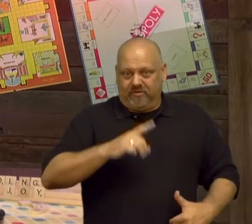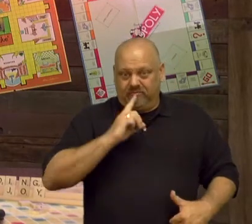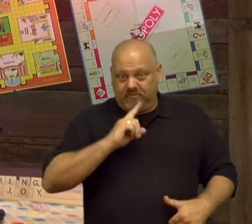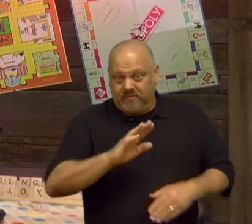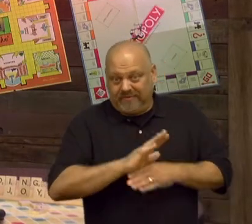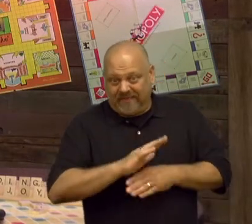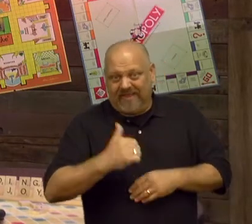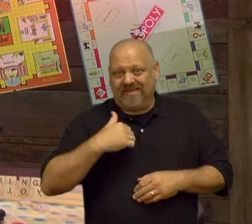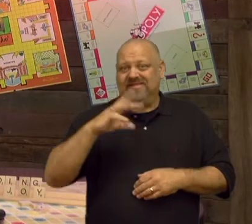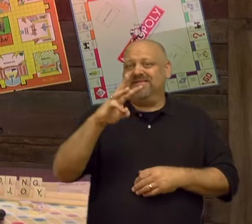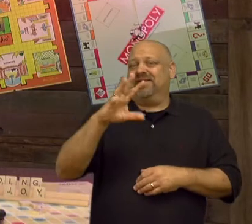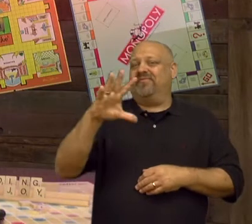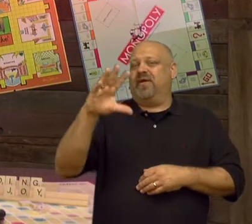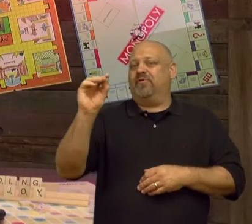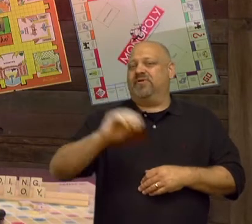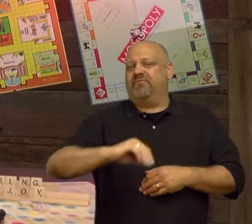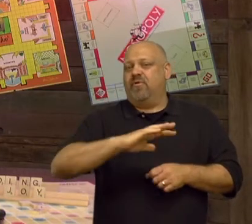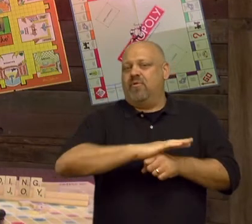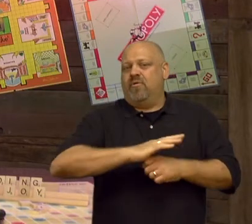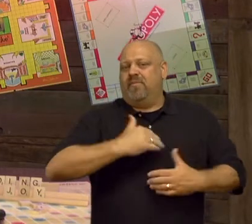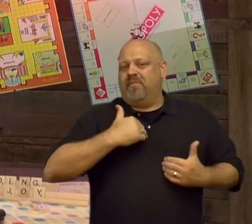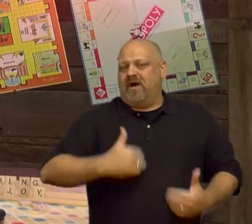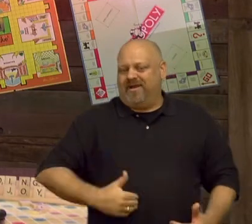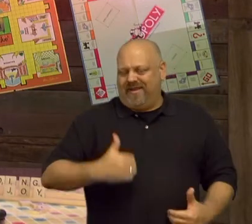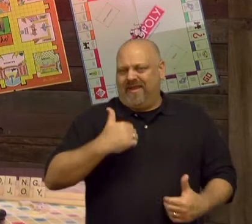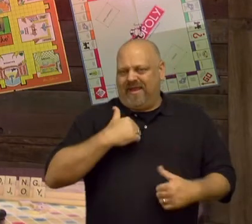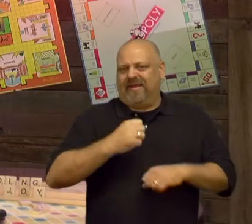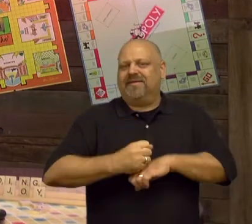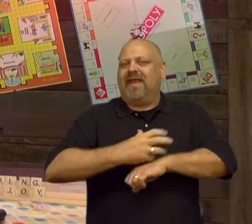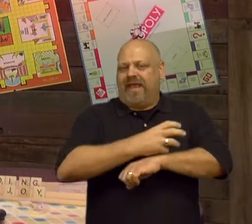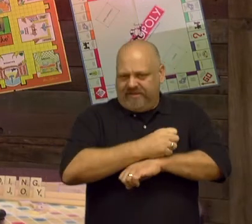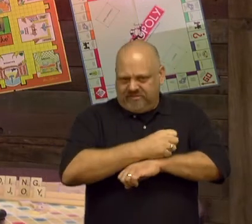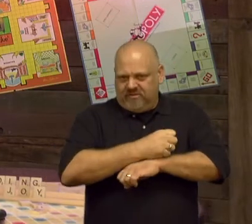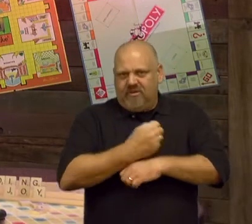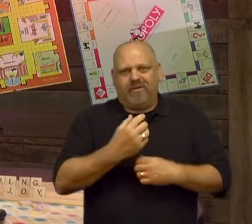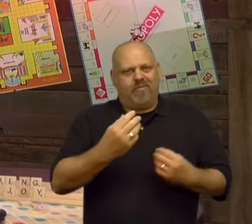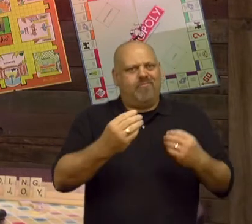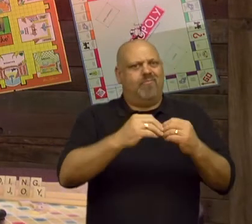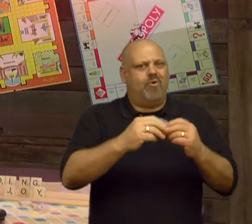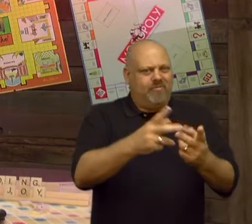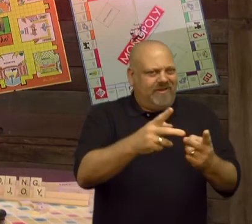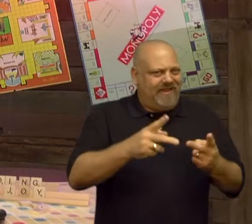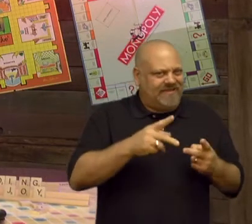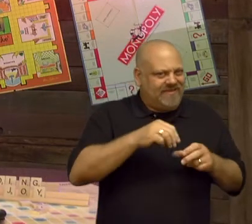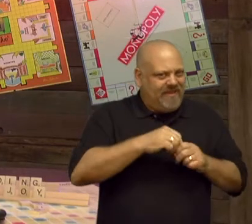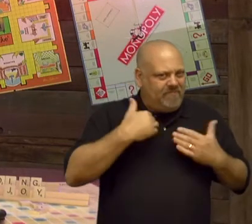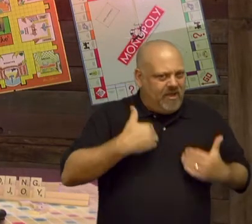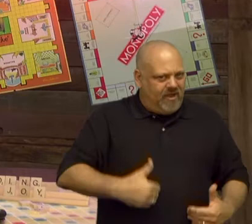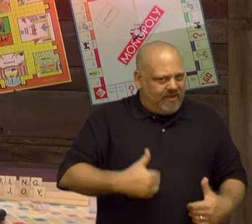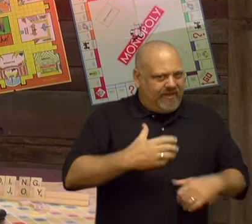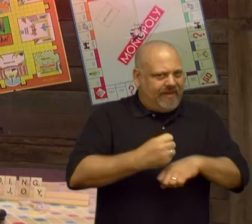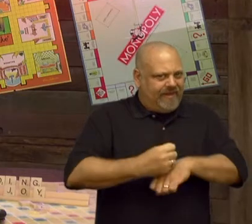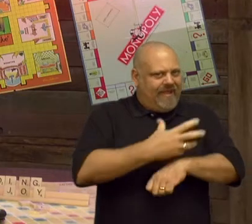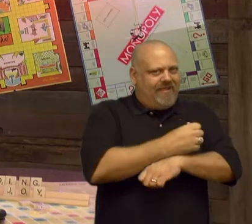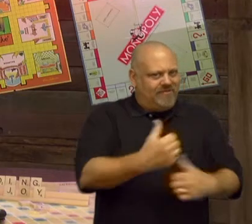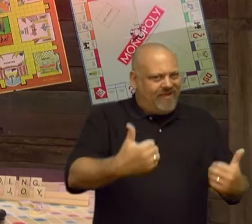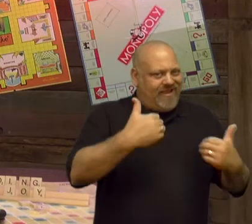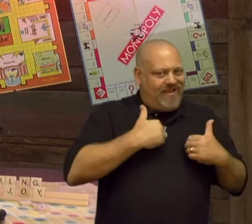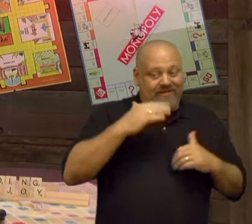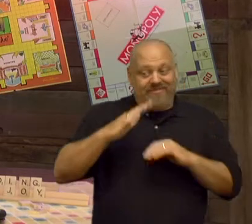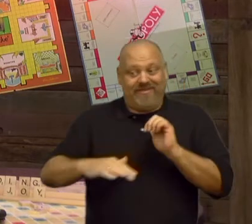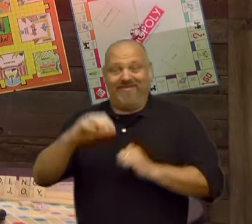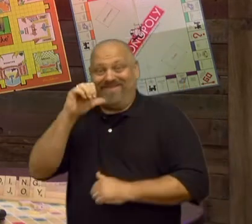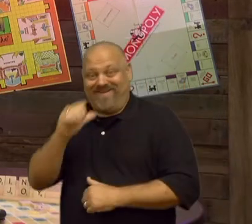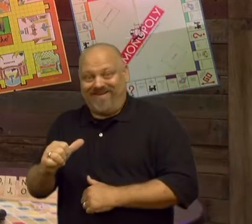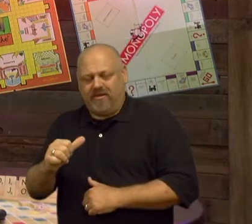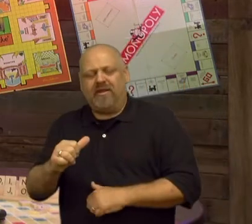fact, she had 65% of her whole body had cancer. There was more places in her body that had cancer that